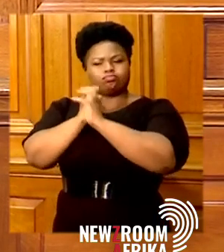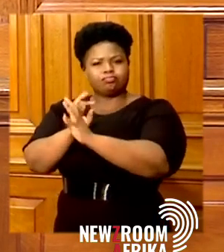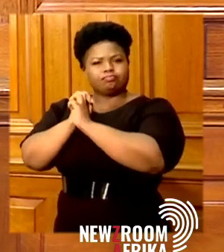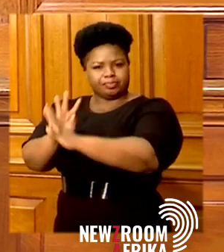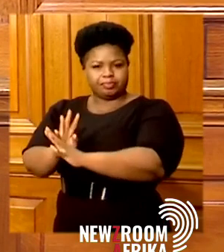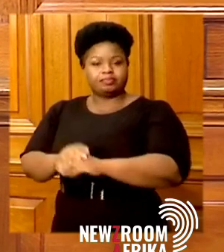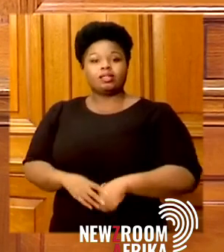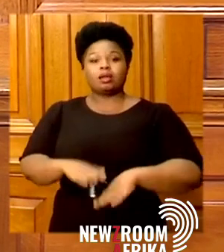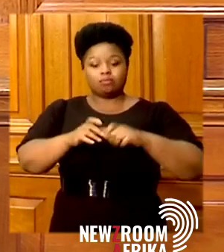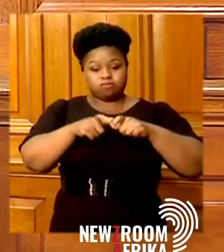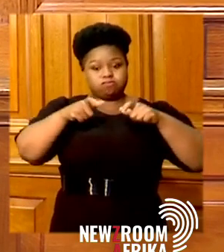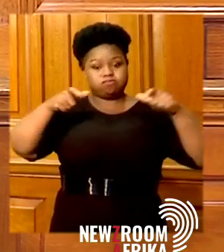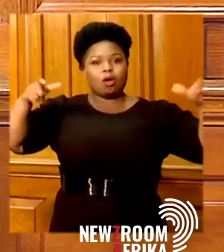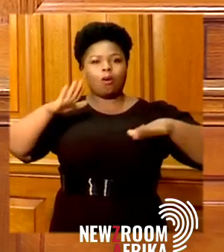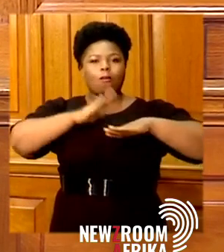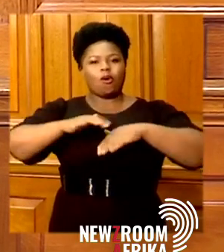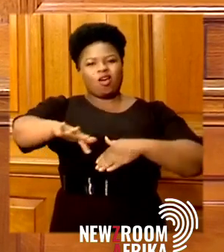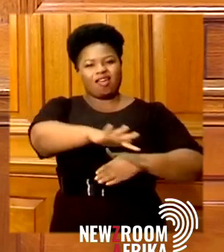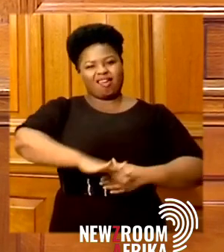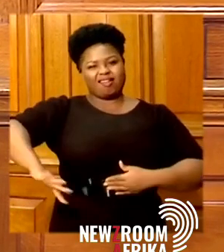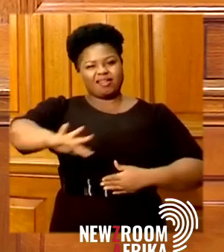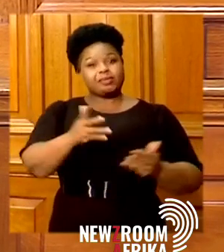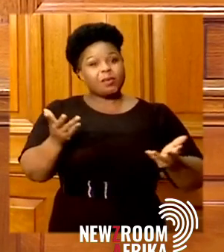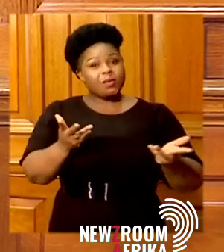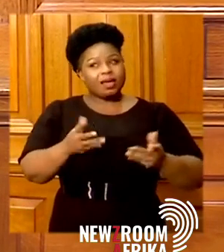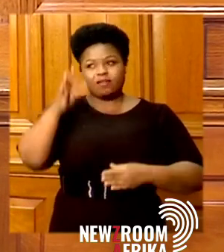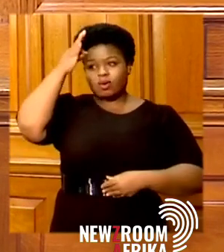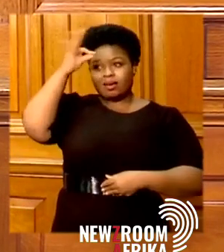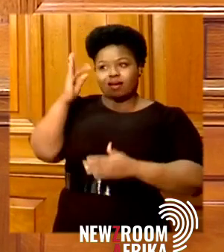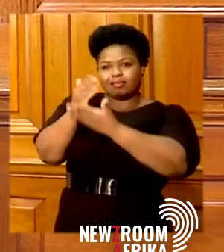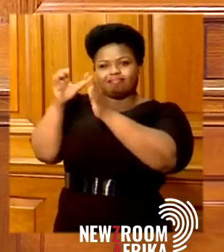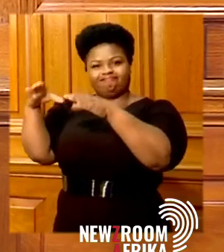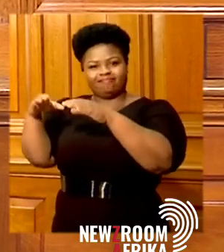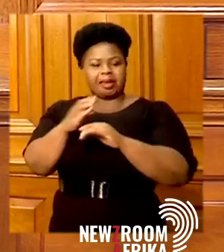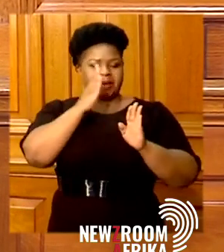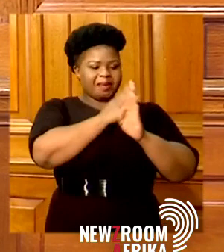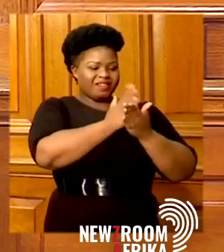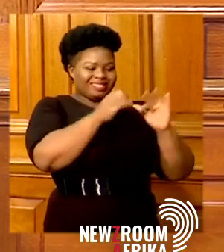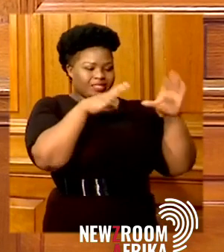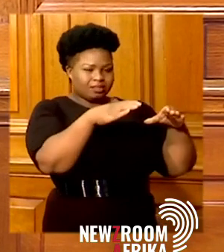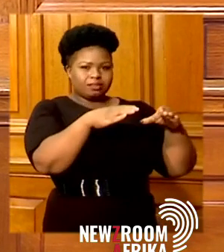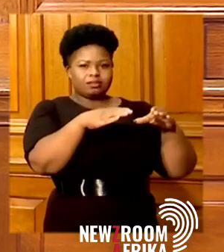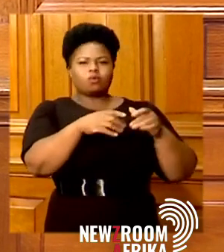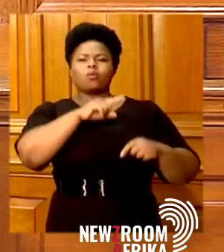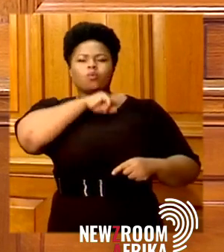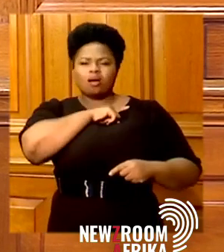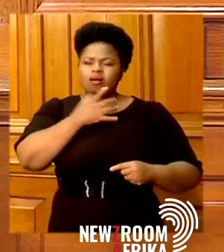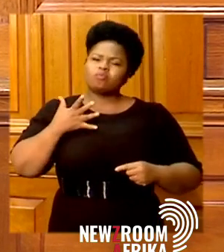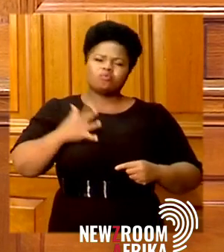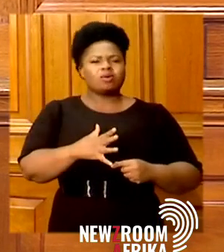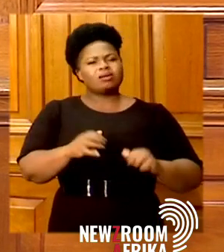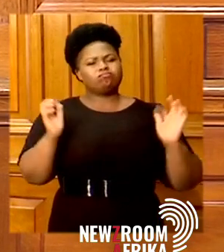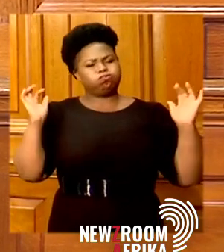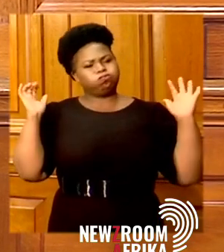for vaccination in the public and private sector healthcare sector, so that we can reach as many of